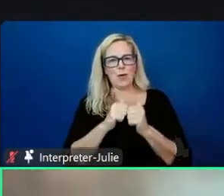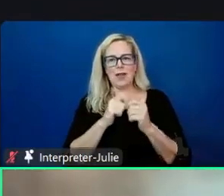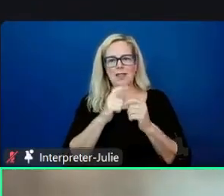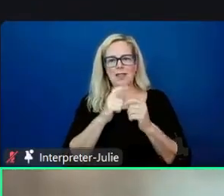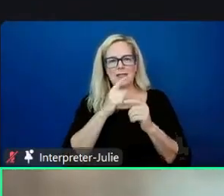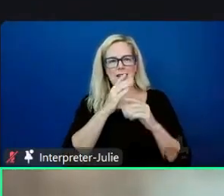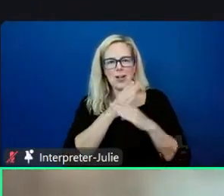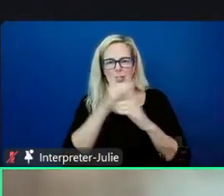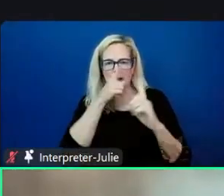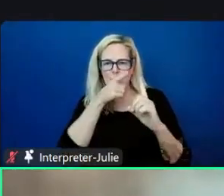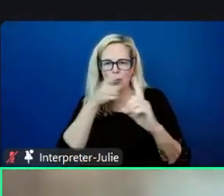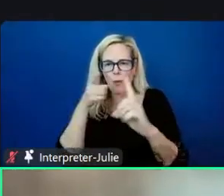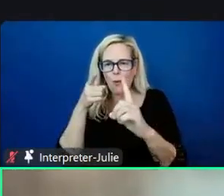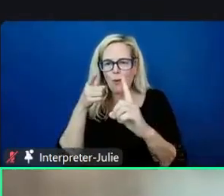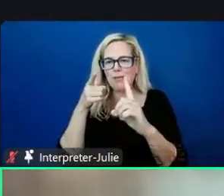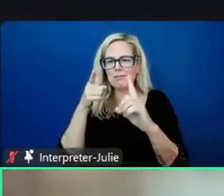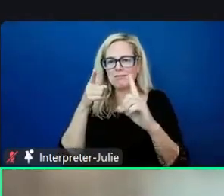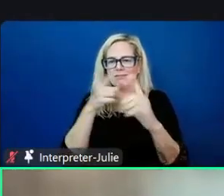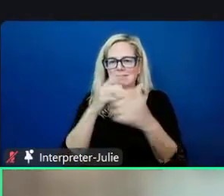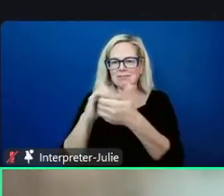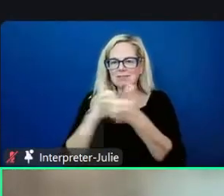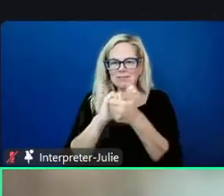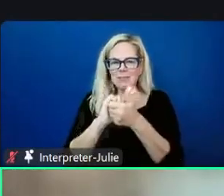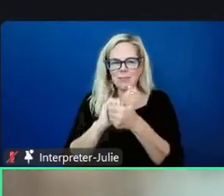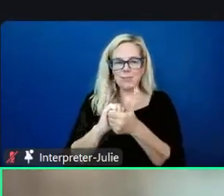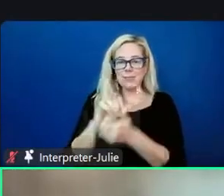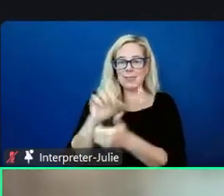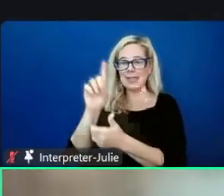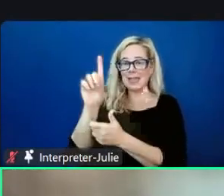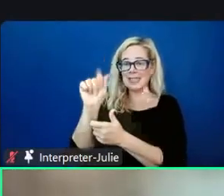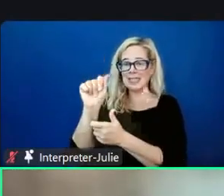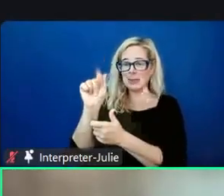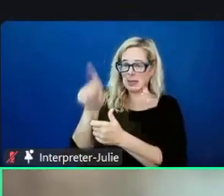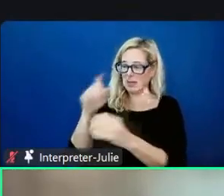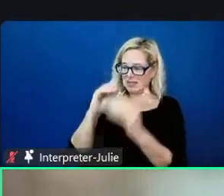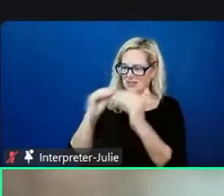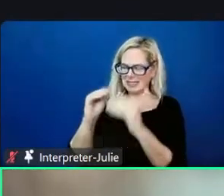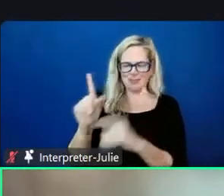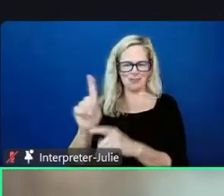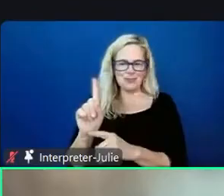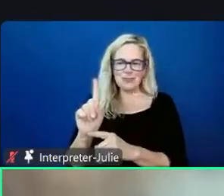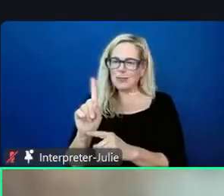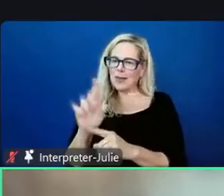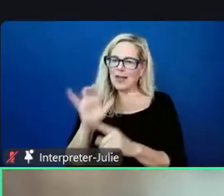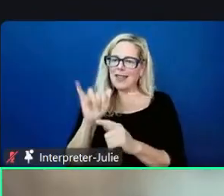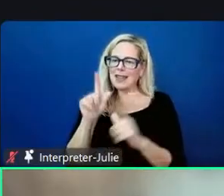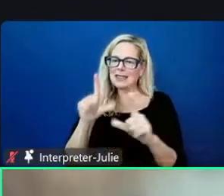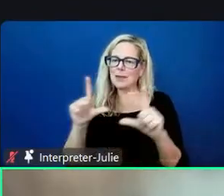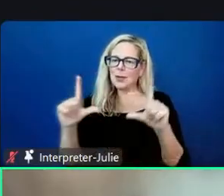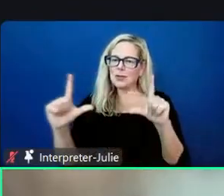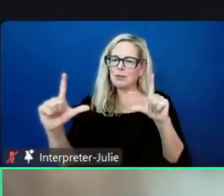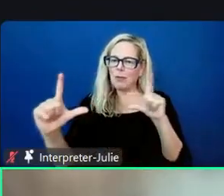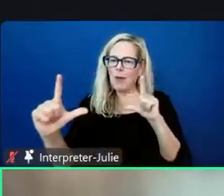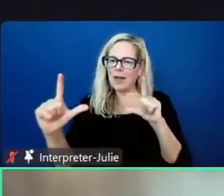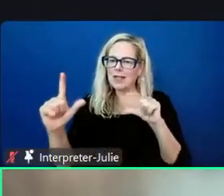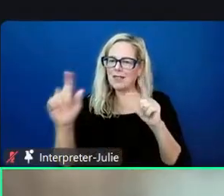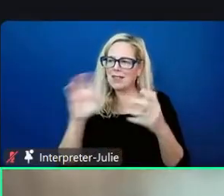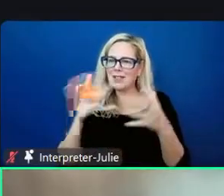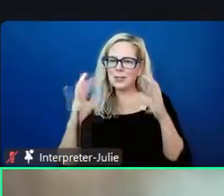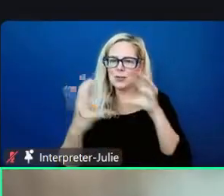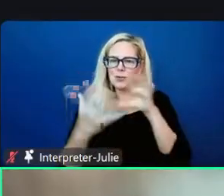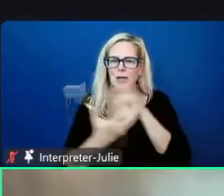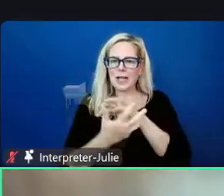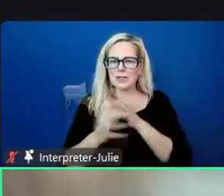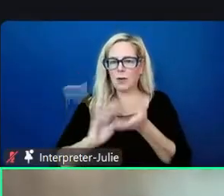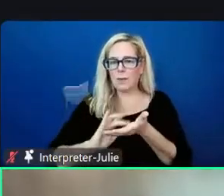goal. So disability is not a problem to fix. It's a perspective that can transform medicine. And the question is not whether